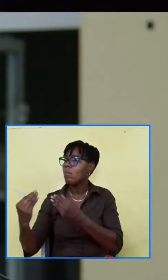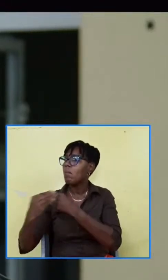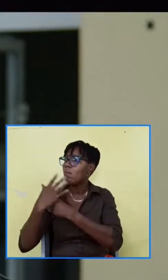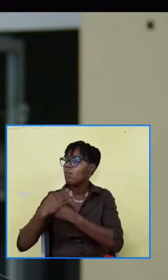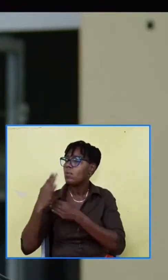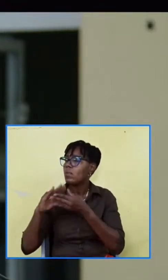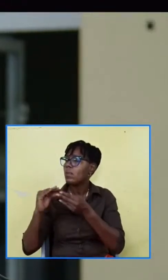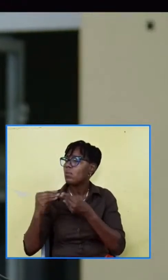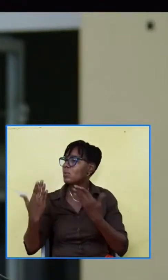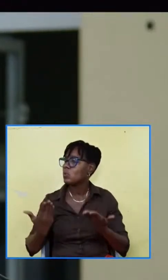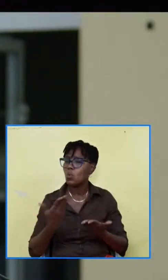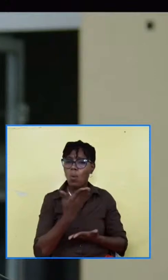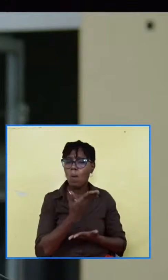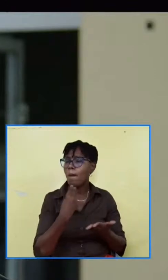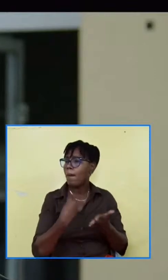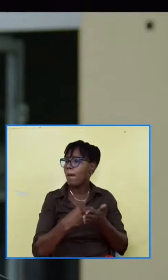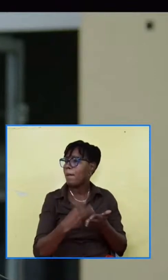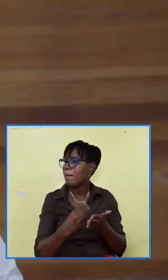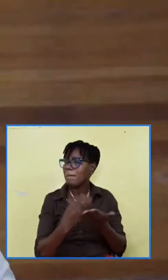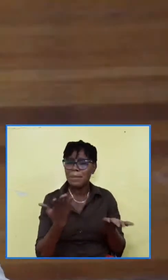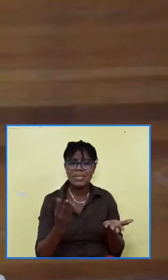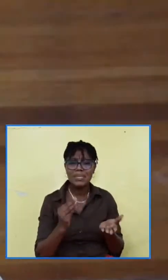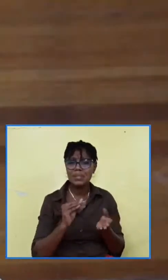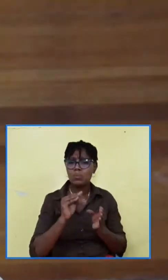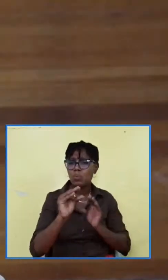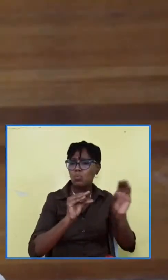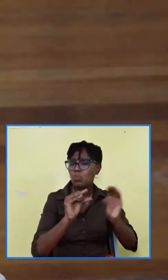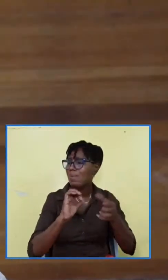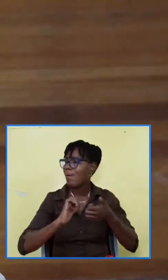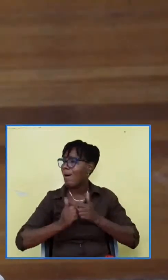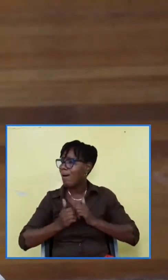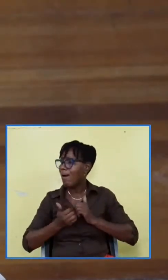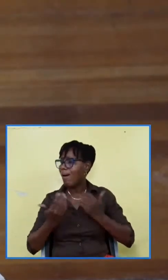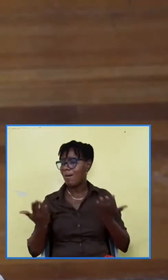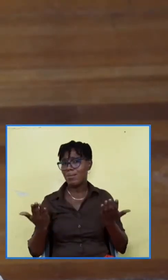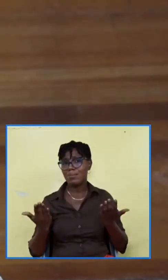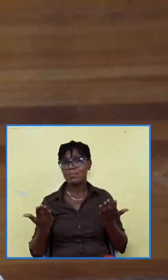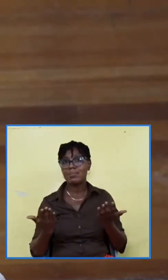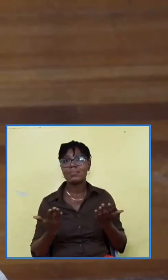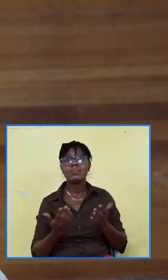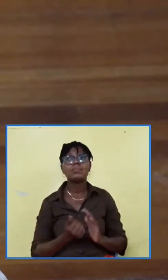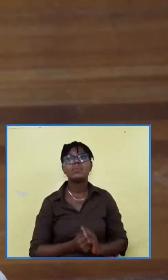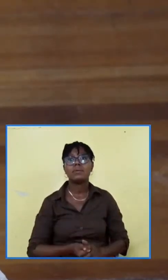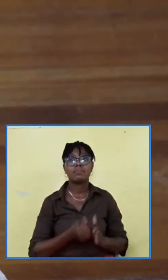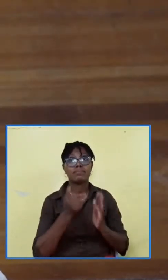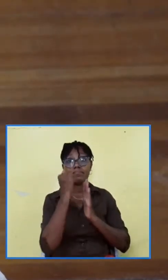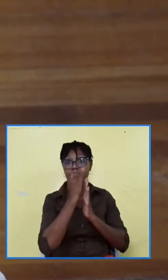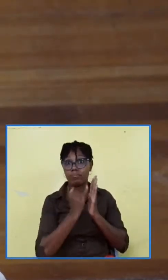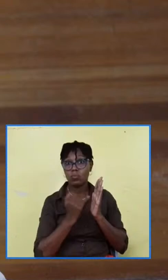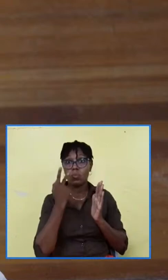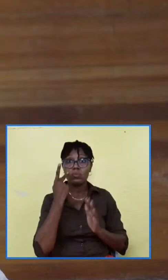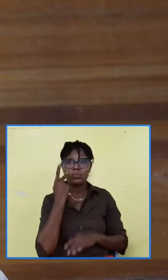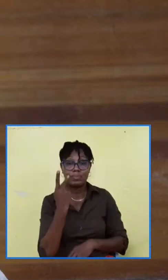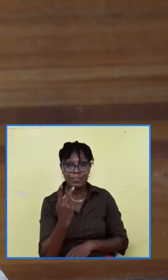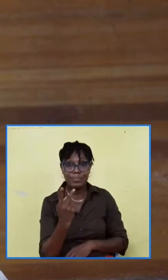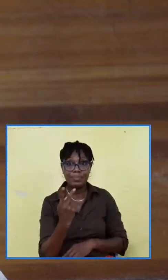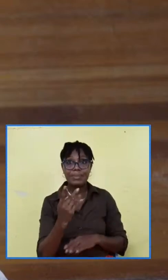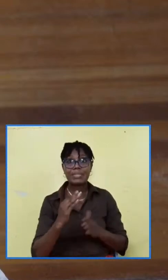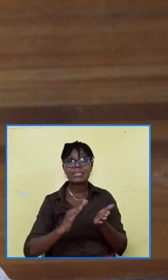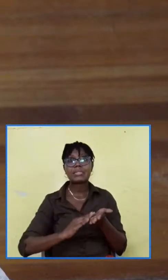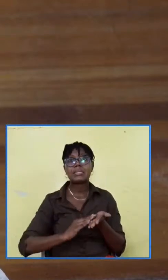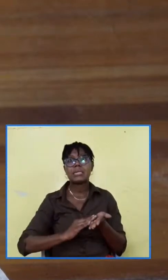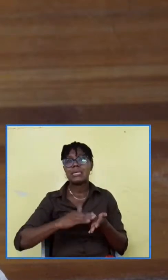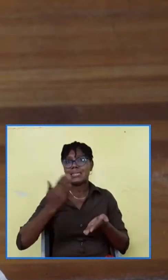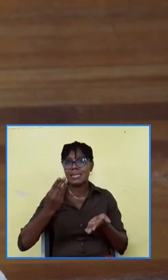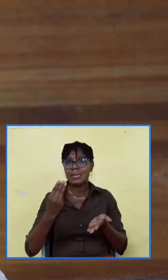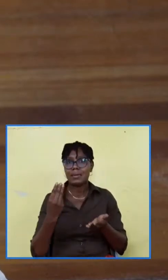differently? Well, on this chart, you do see it does say higher investment earnings. And it certainly is something that we're looking at. How can